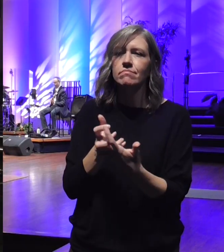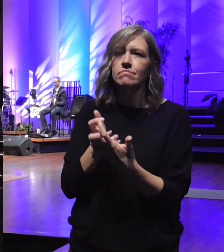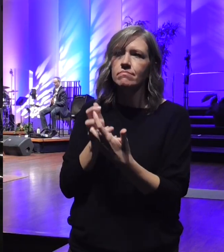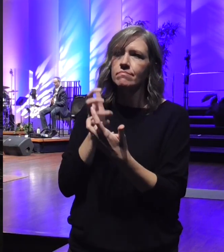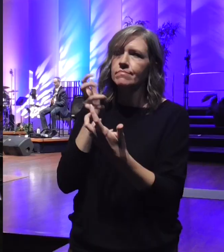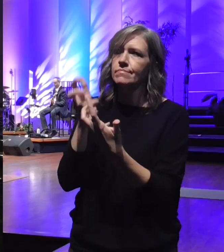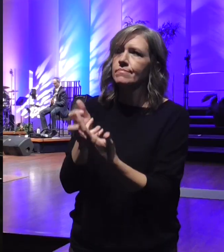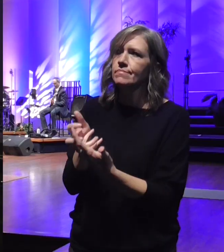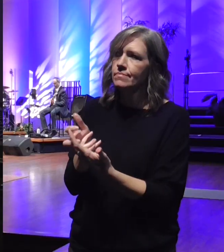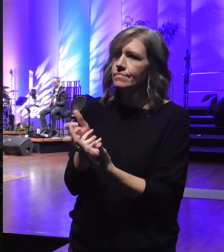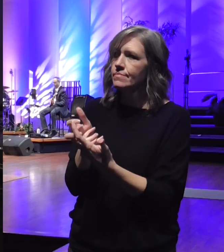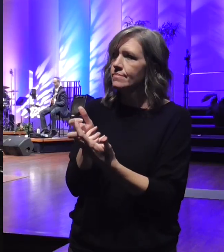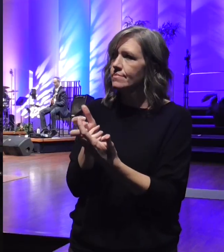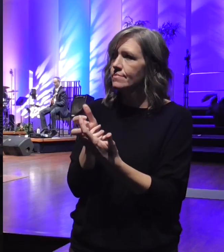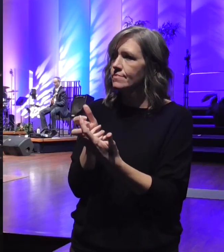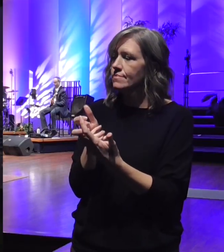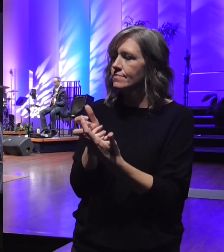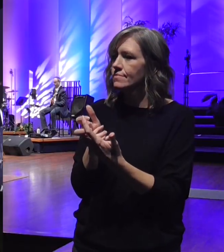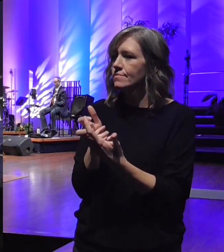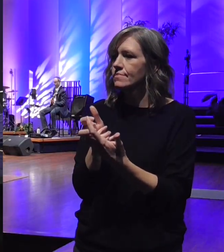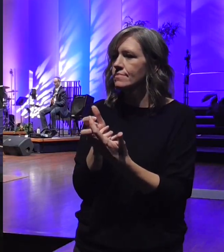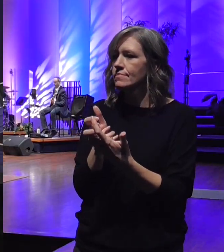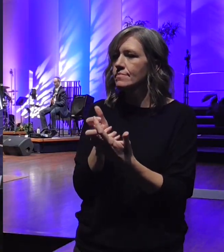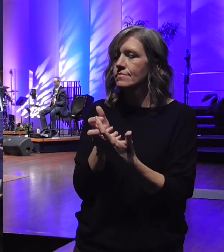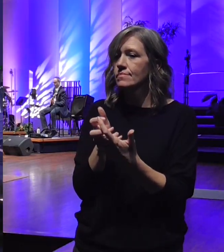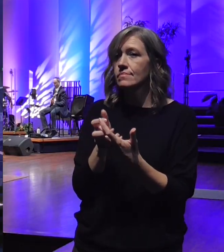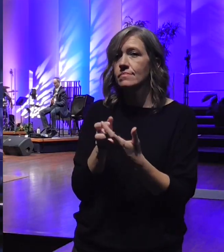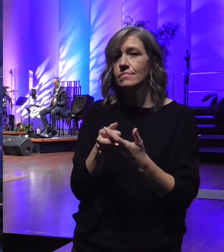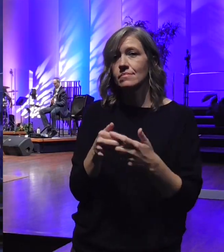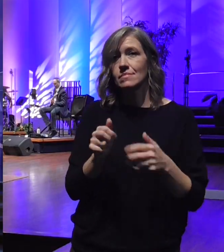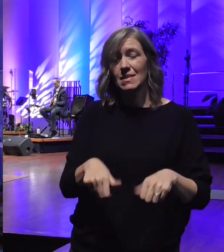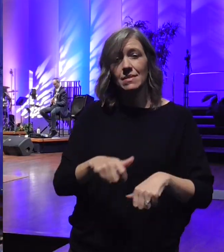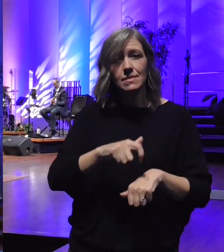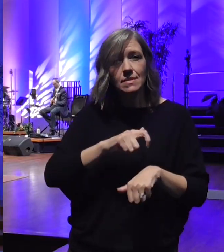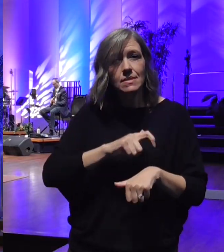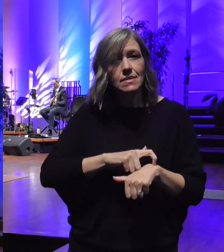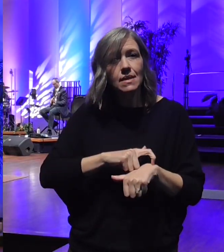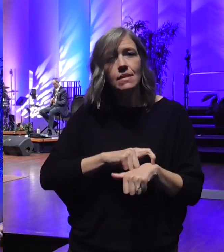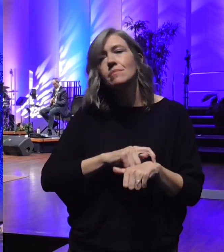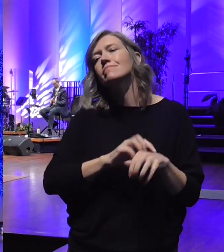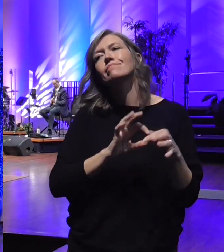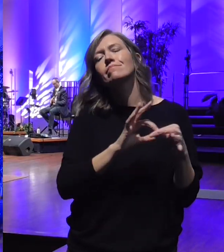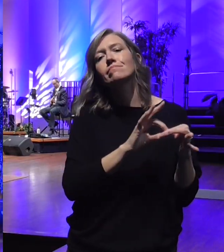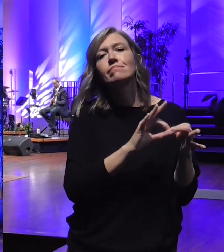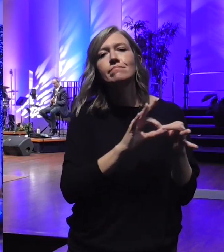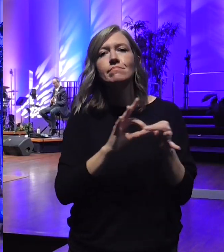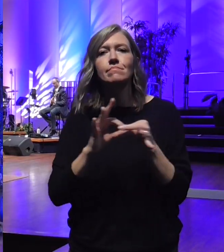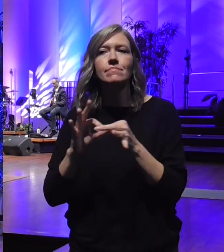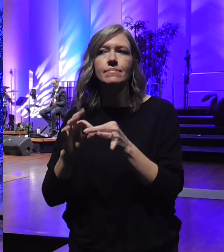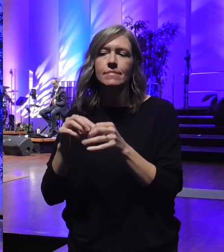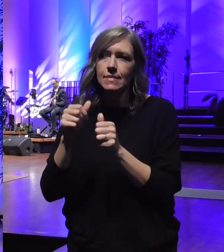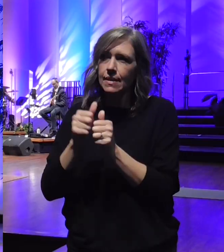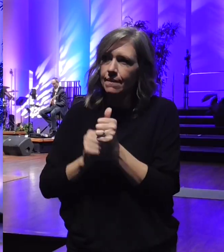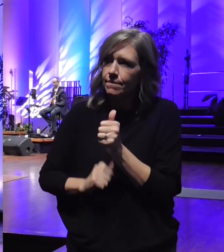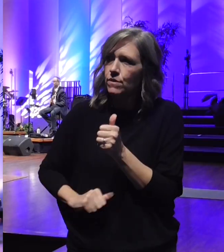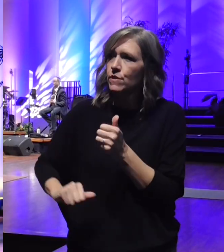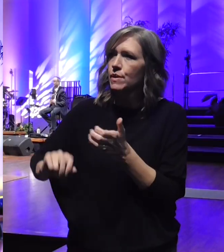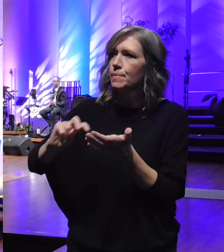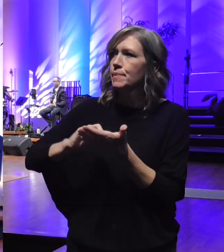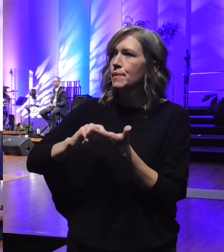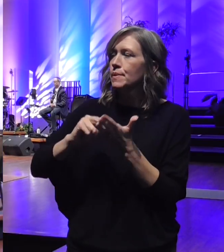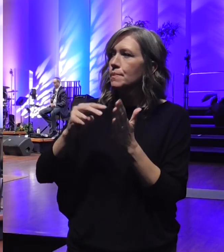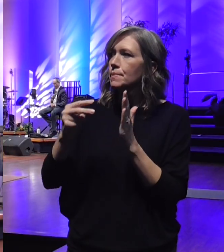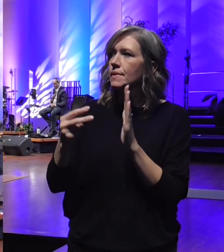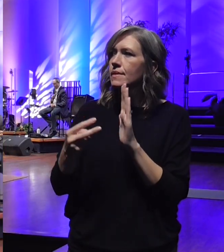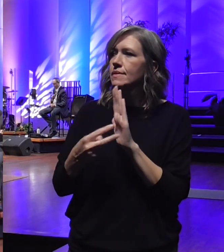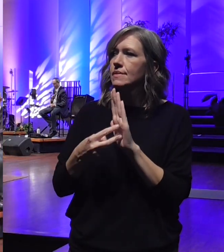turn, turn, turn, and a time to every